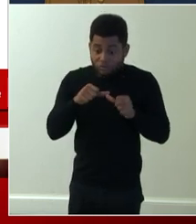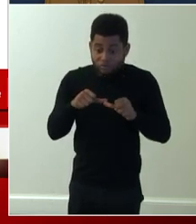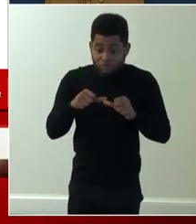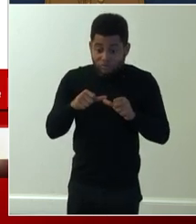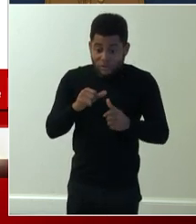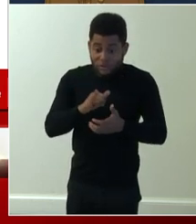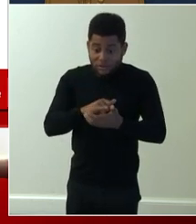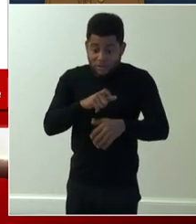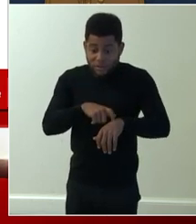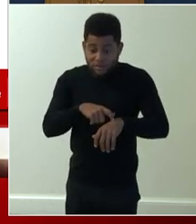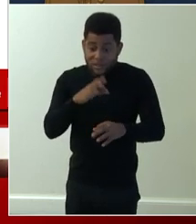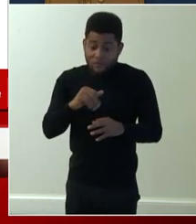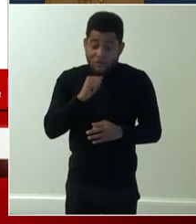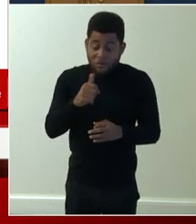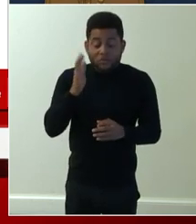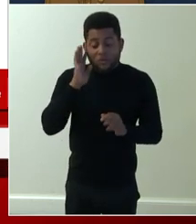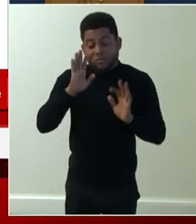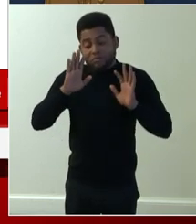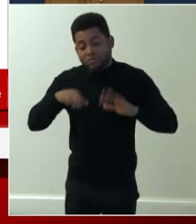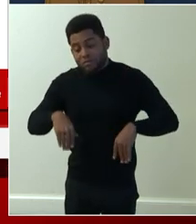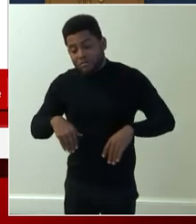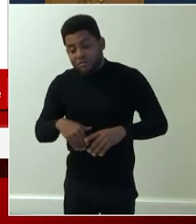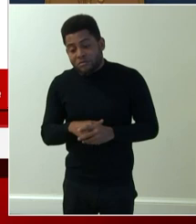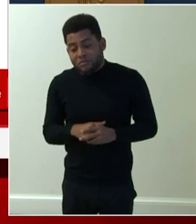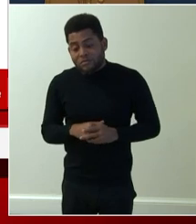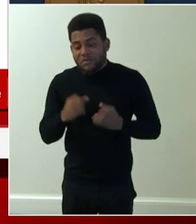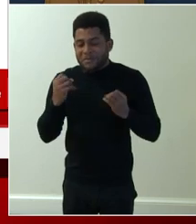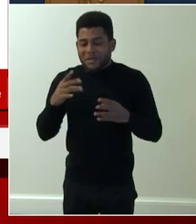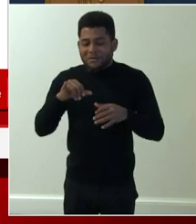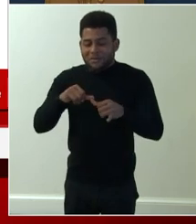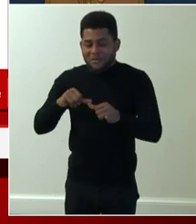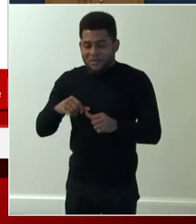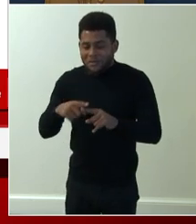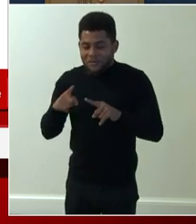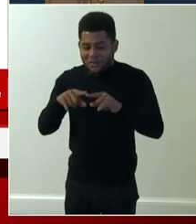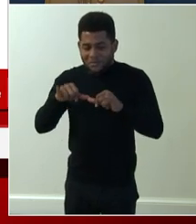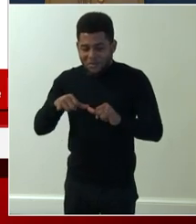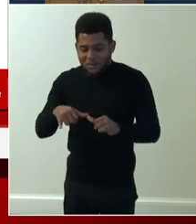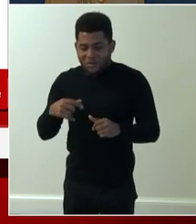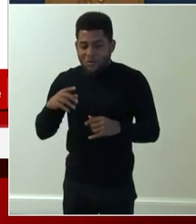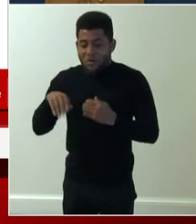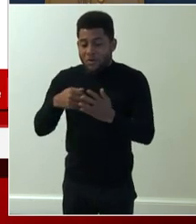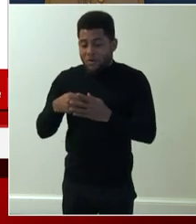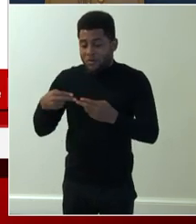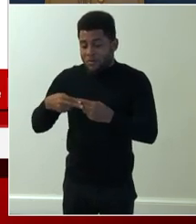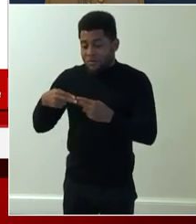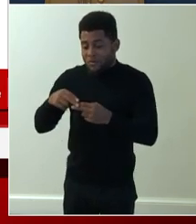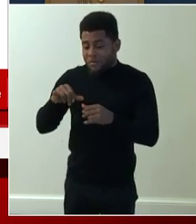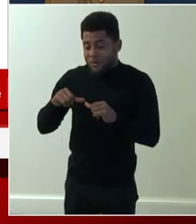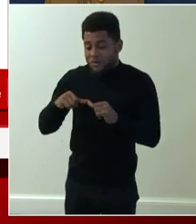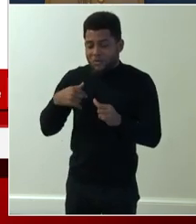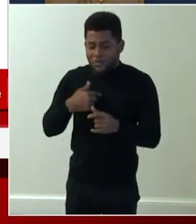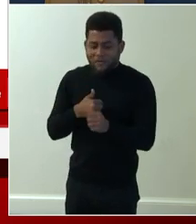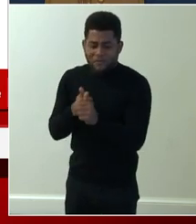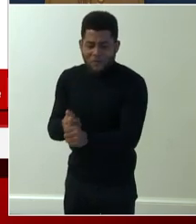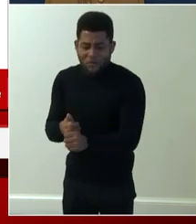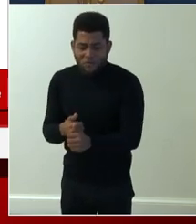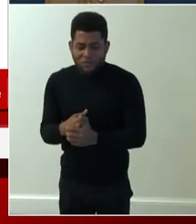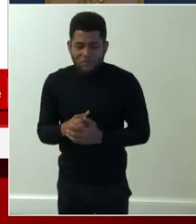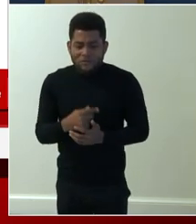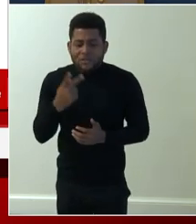time. There are many metrics, and you can go to the metric slide that we are following to see what our experience is with COVID.